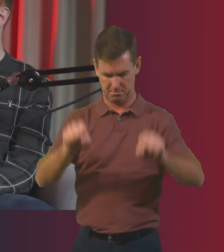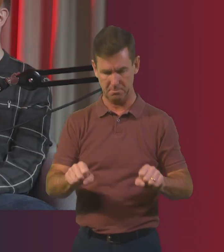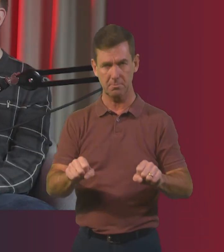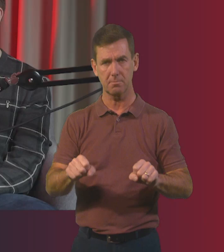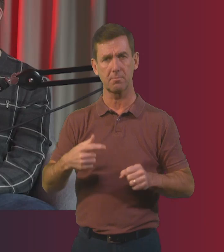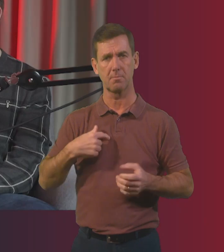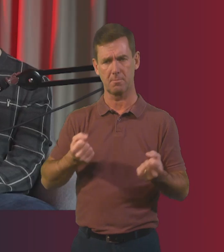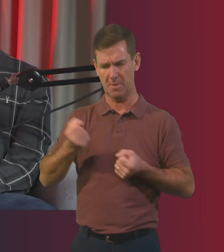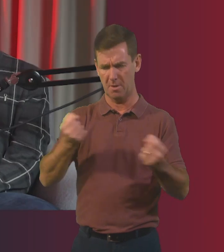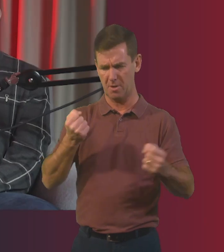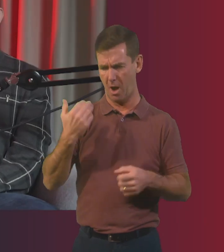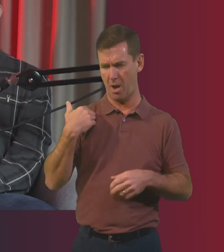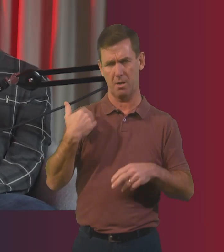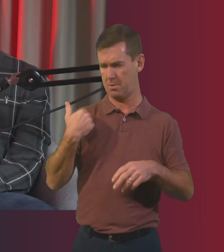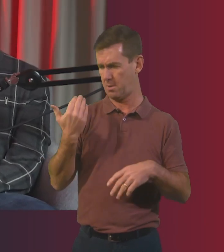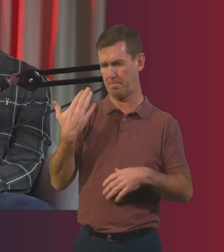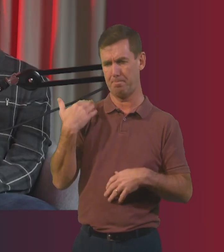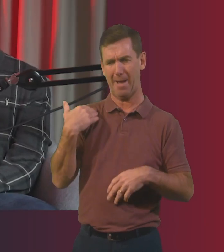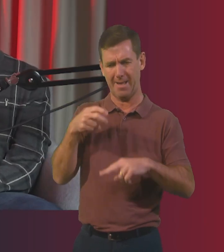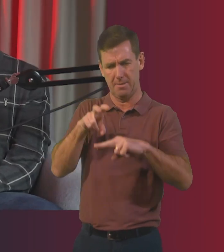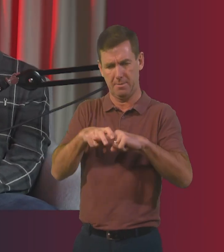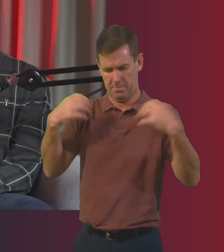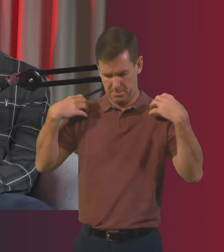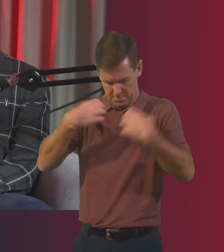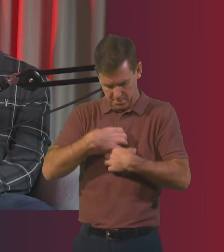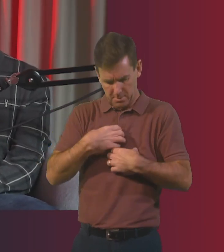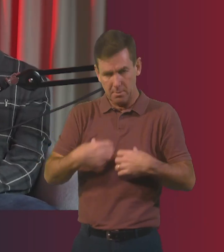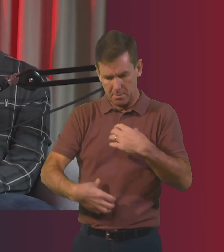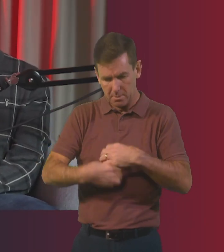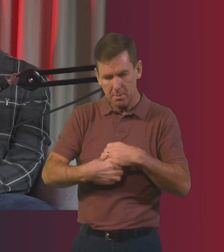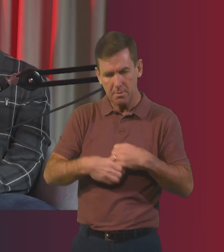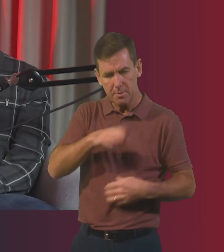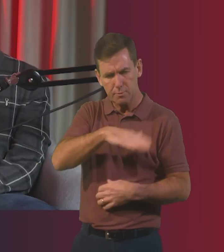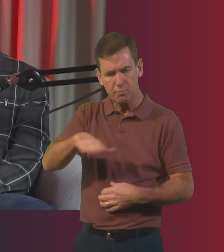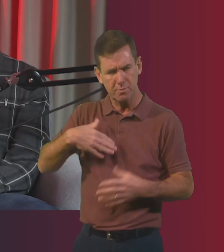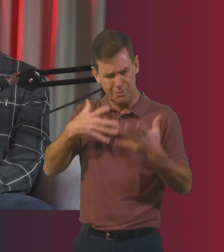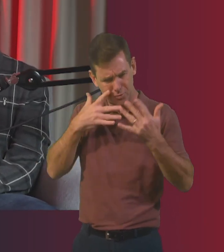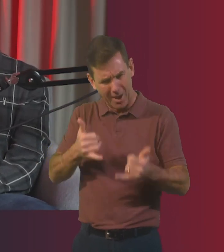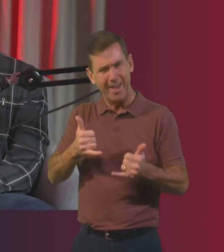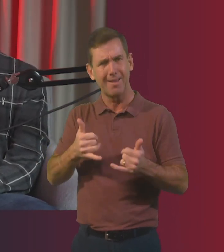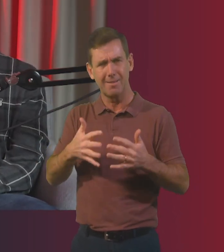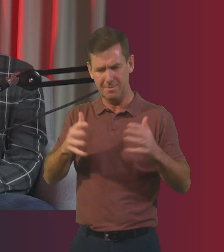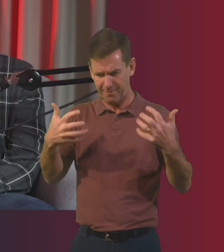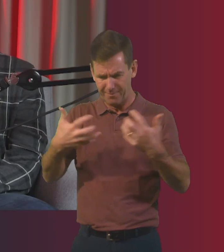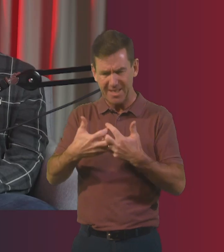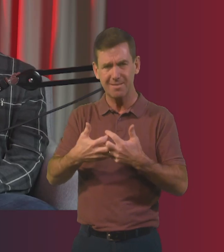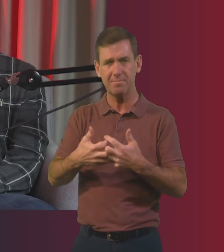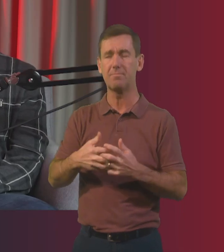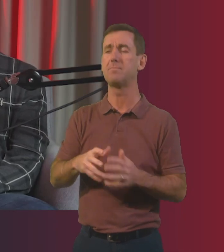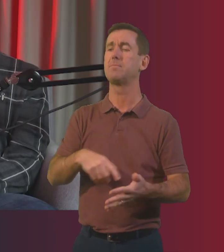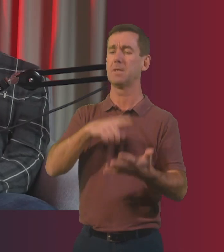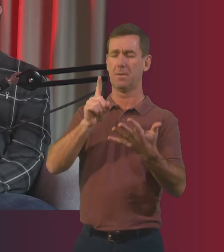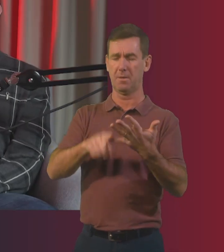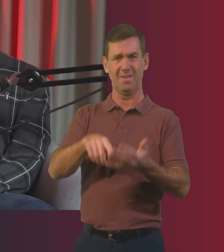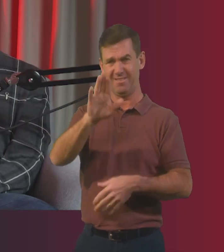Check that it fits in the back. All of those things. So bring all those things with you if you can. The next bit, press all the buttons. Play with the